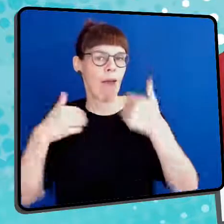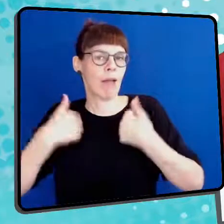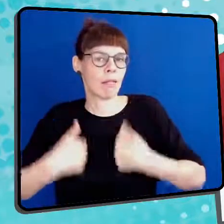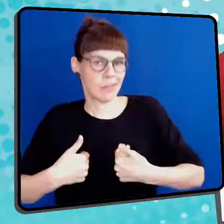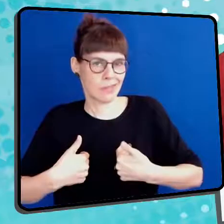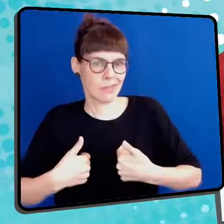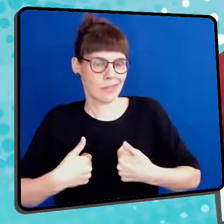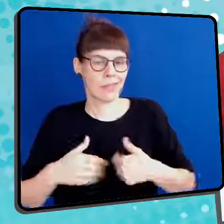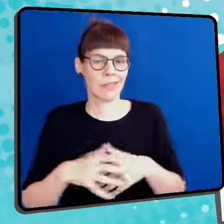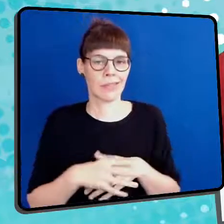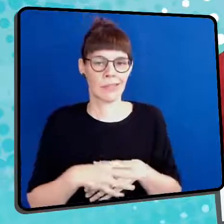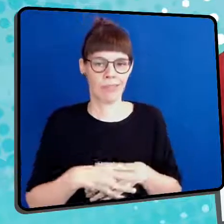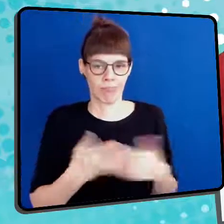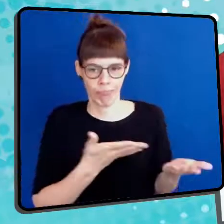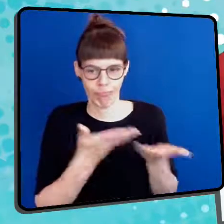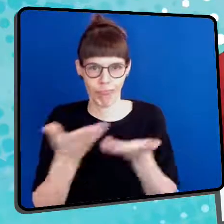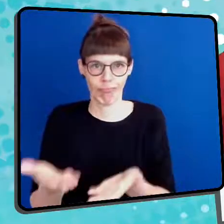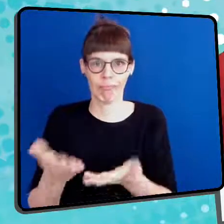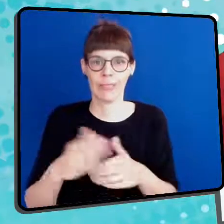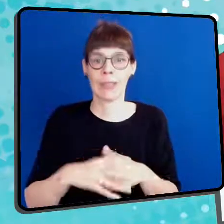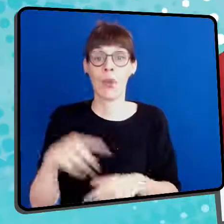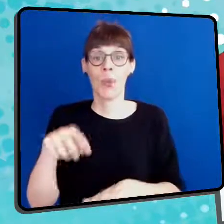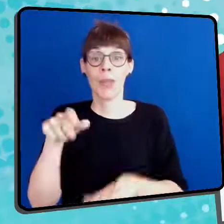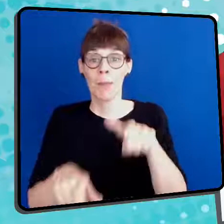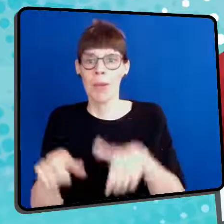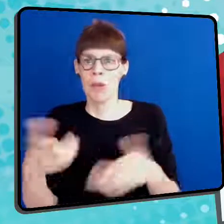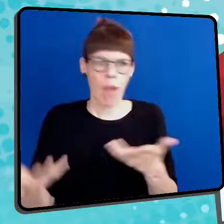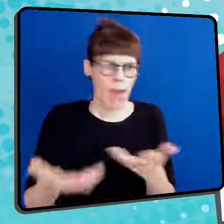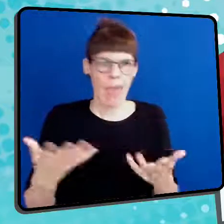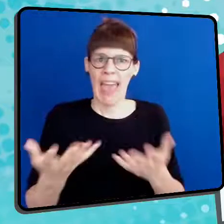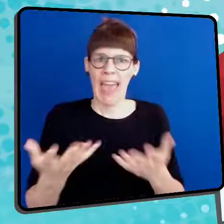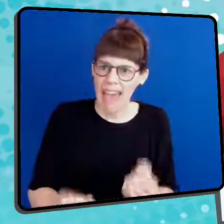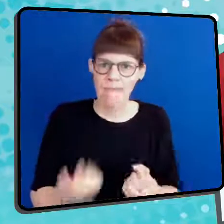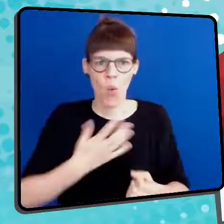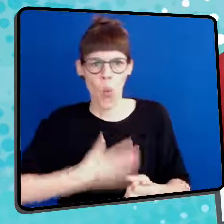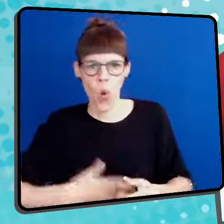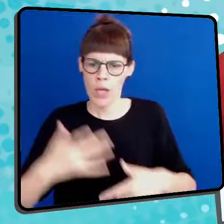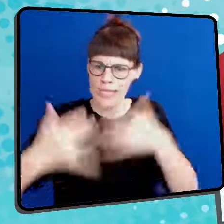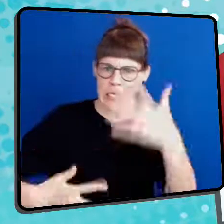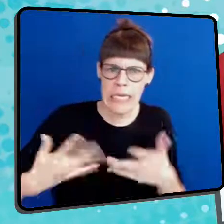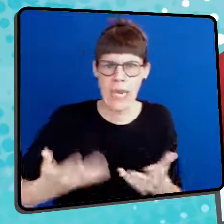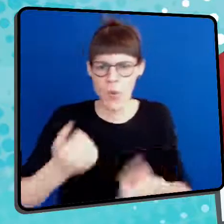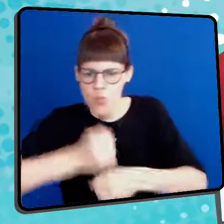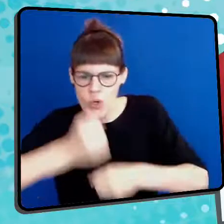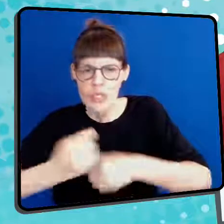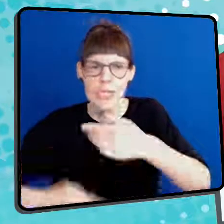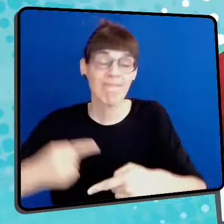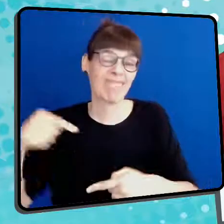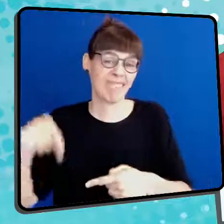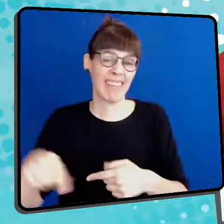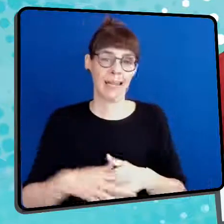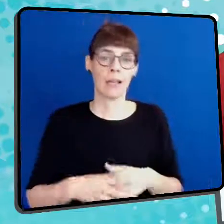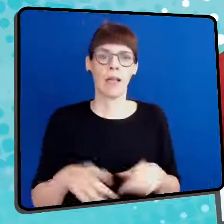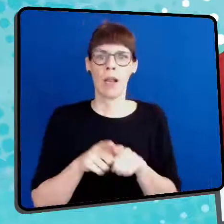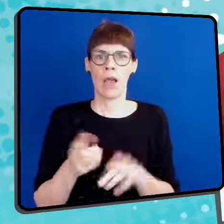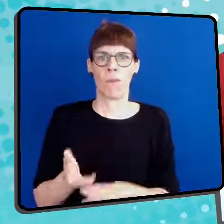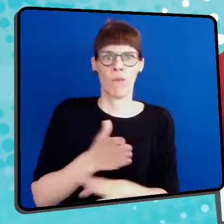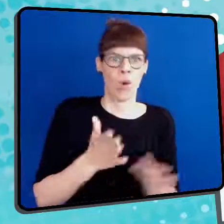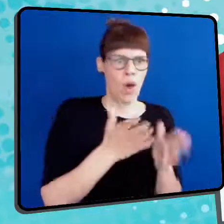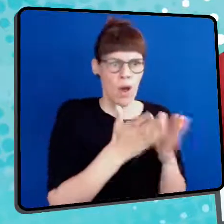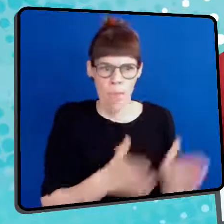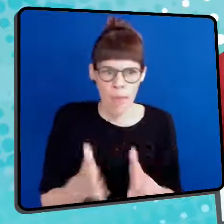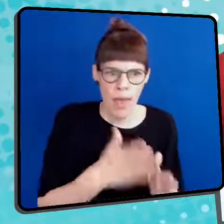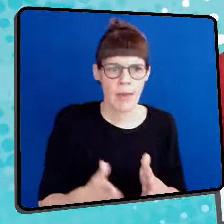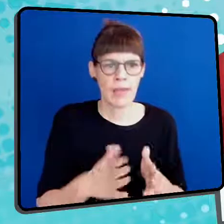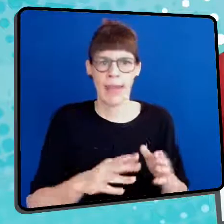wait to like have the data finally and just get started to work on it instead of like planning on the data modeling and